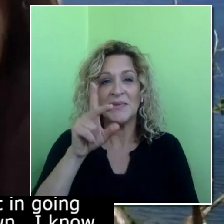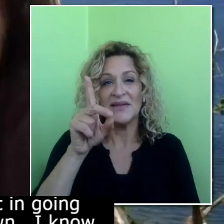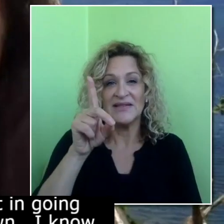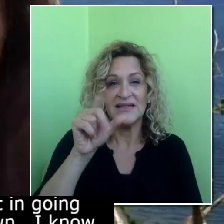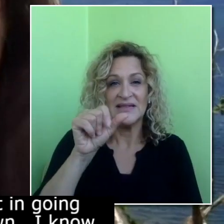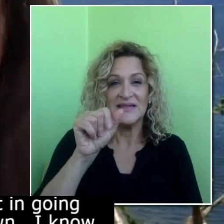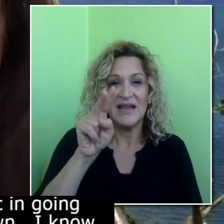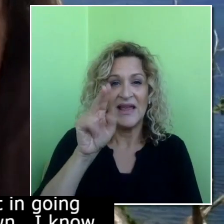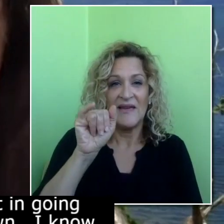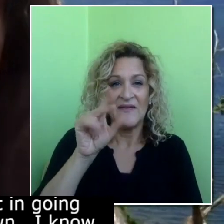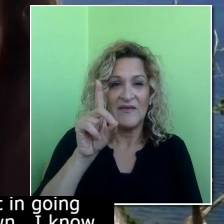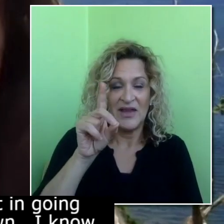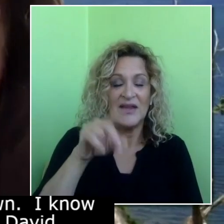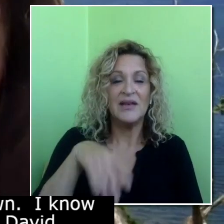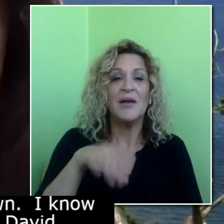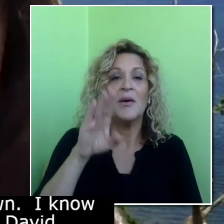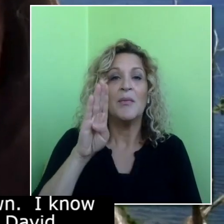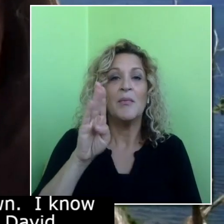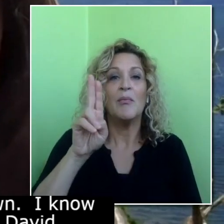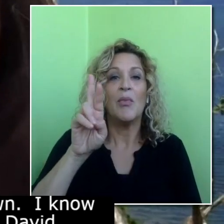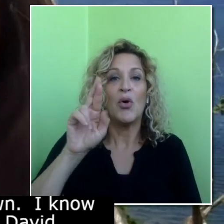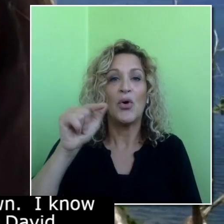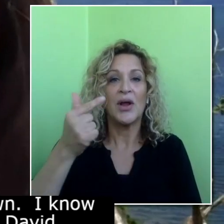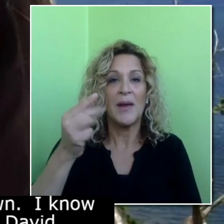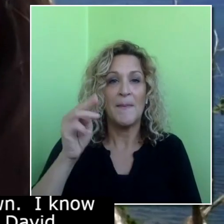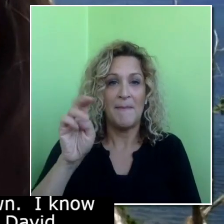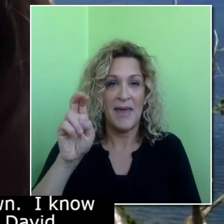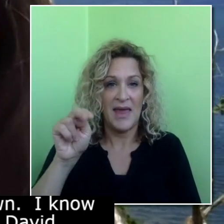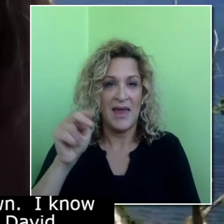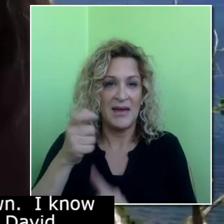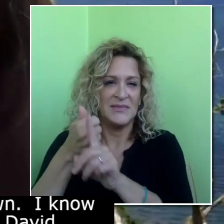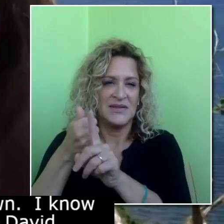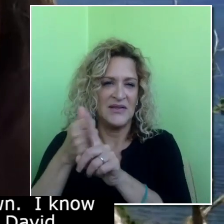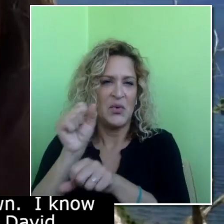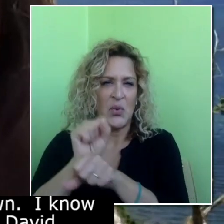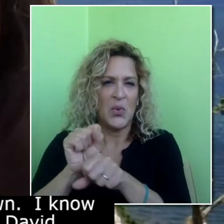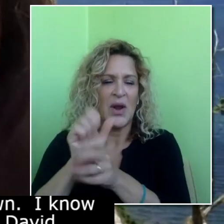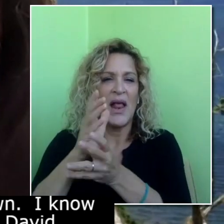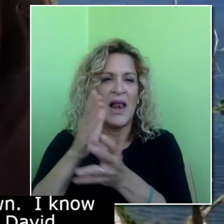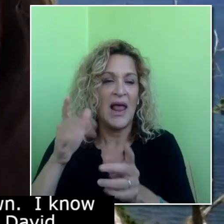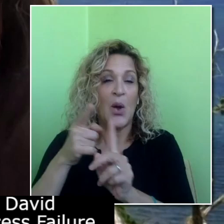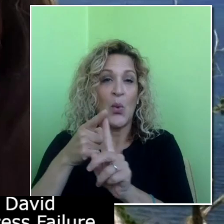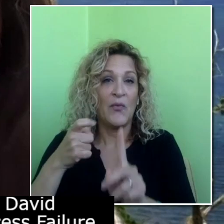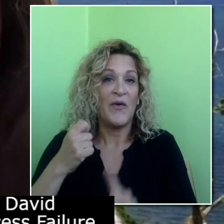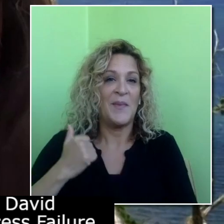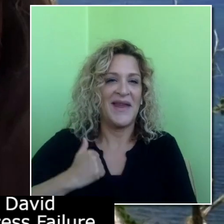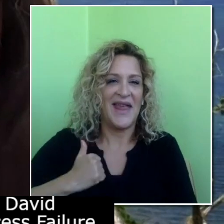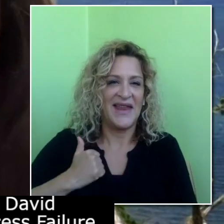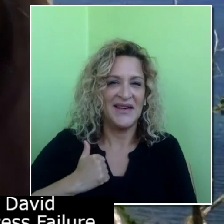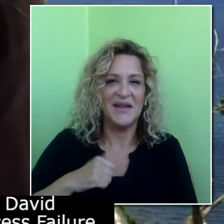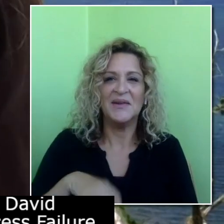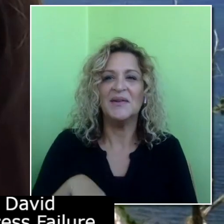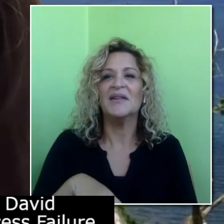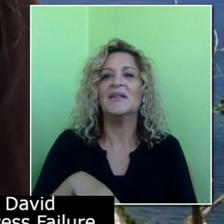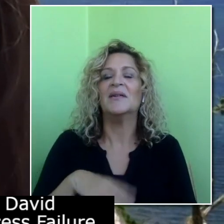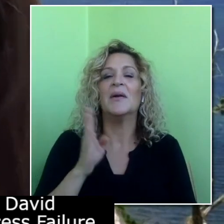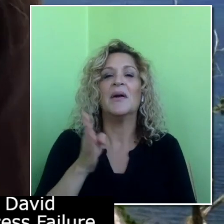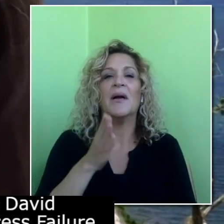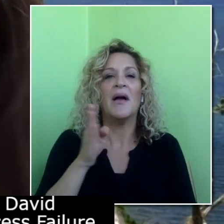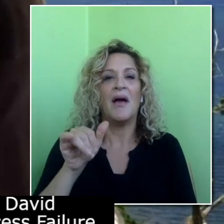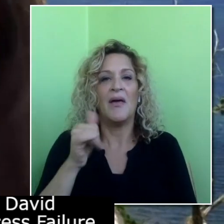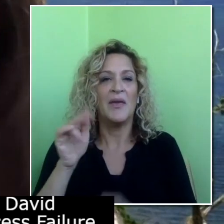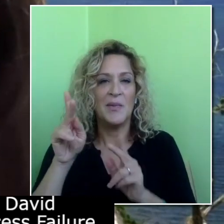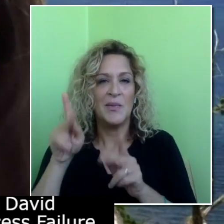lot on accessibility in Canada. And we also have on here who